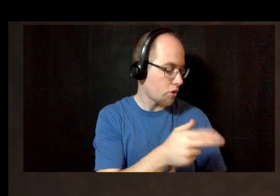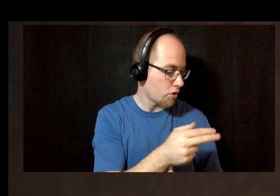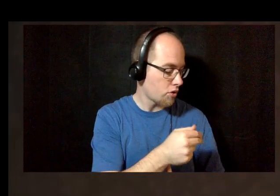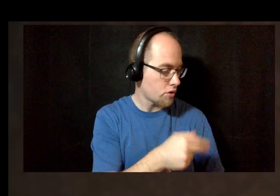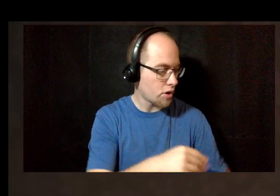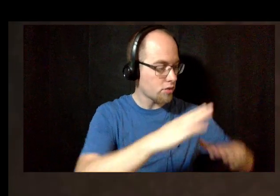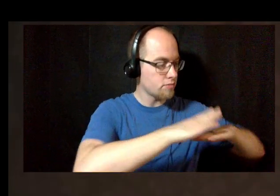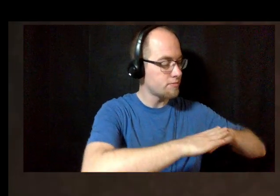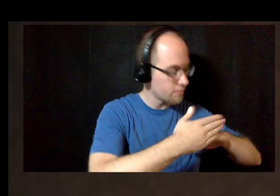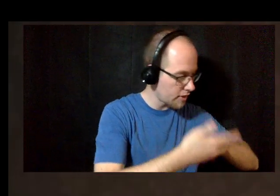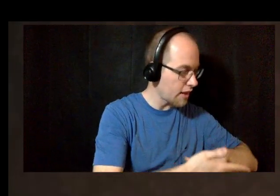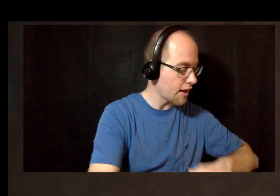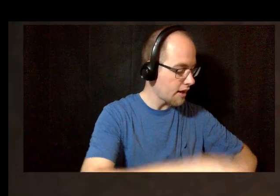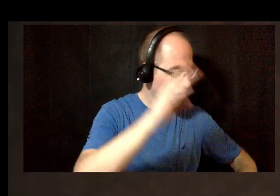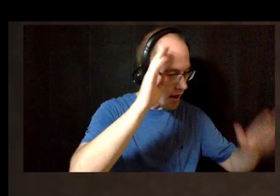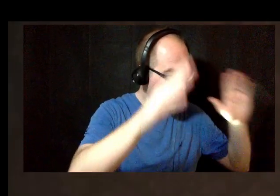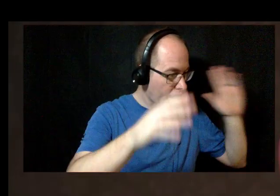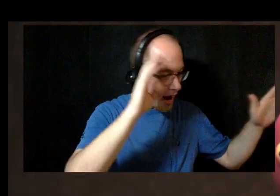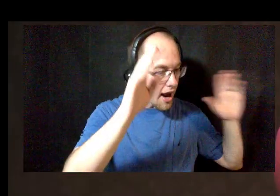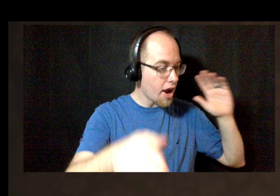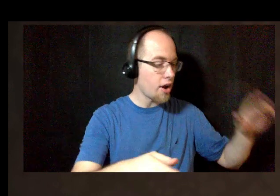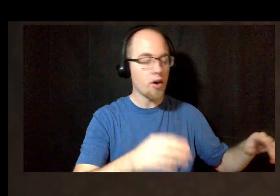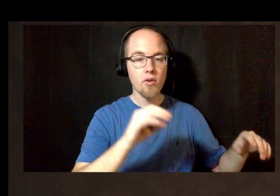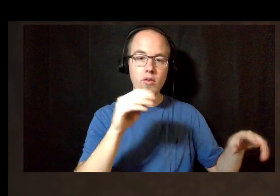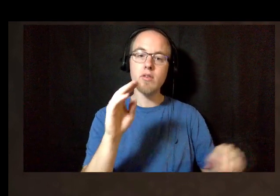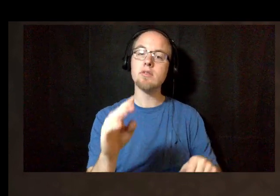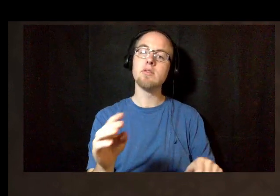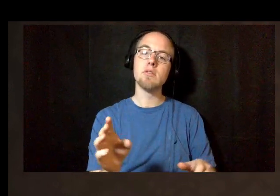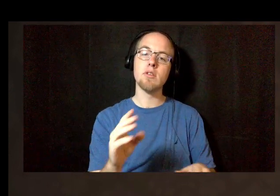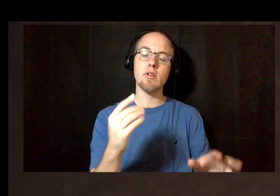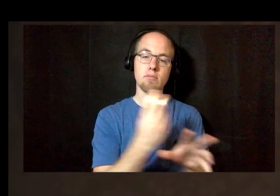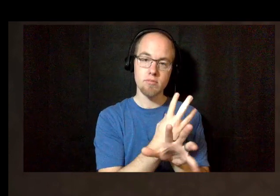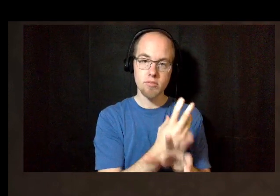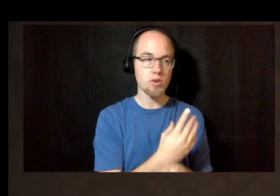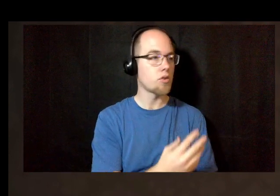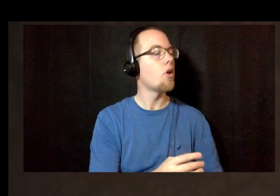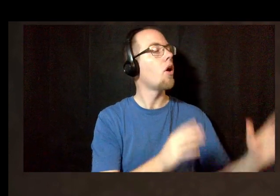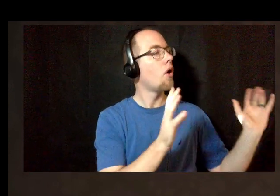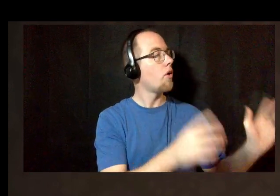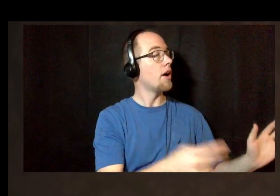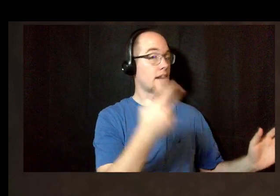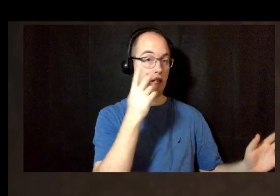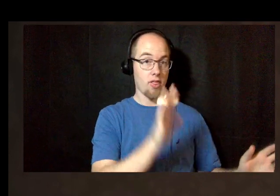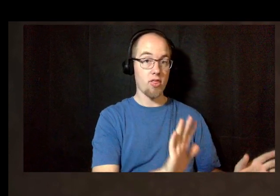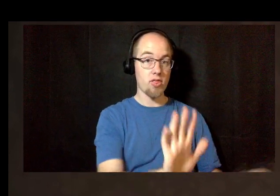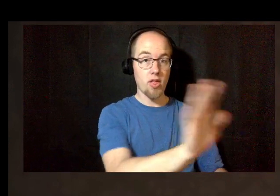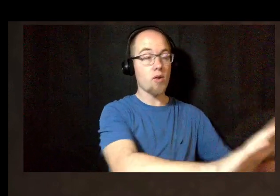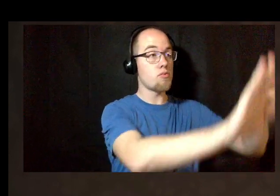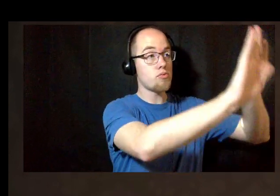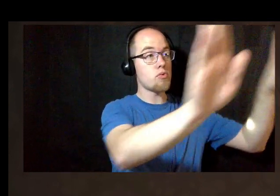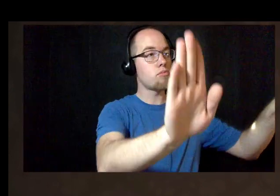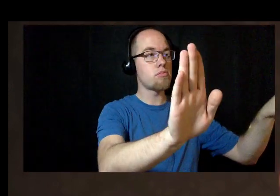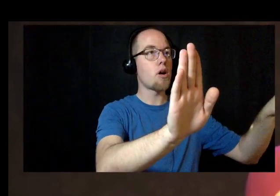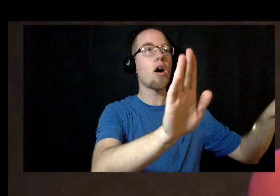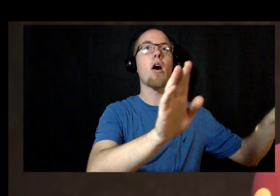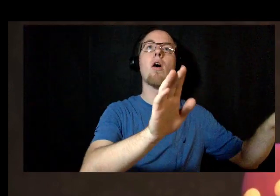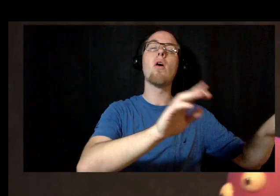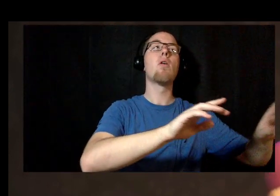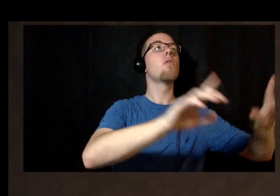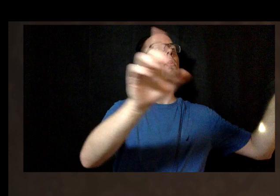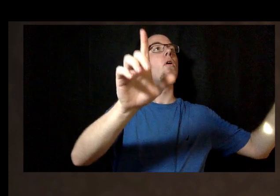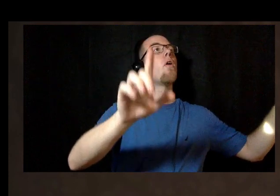and starts Skyping with this room full of businessmen in Sydney who are all watching Morgan on a massive screen on their boardroom wall, right? And everything's going